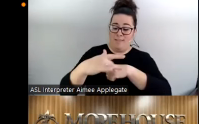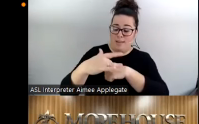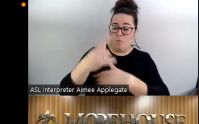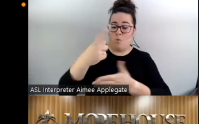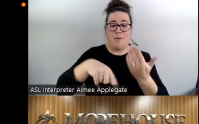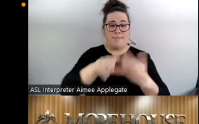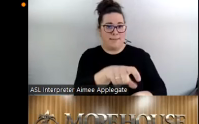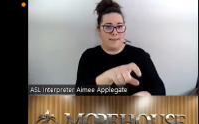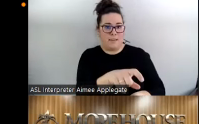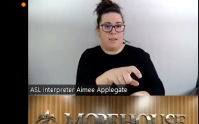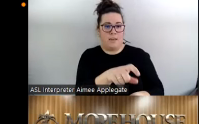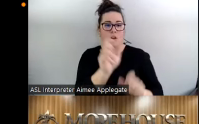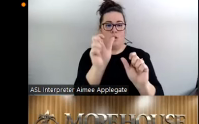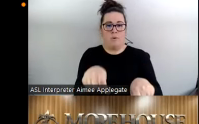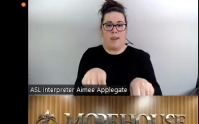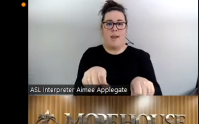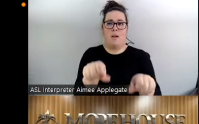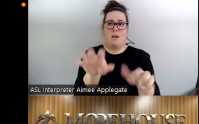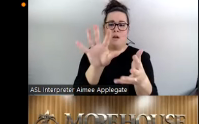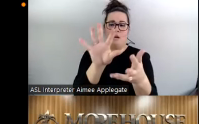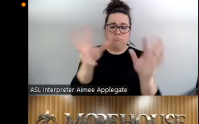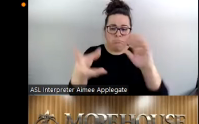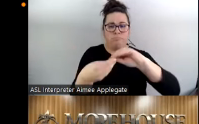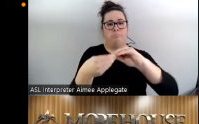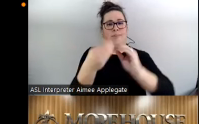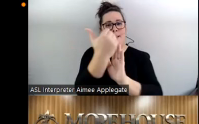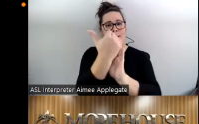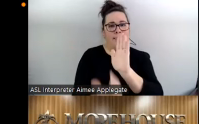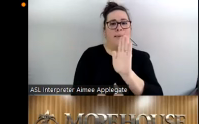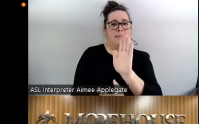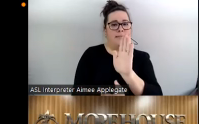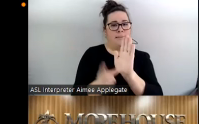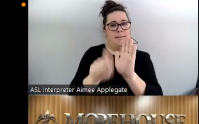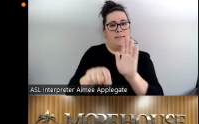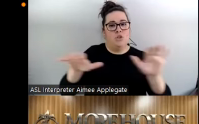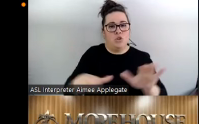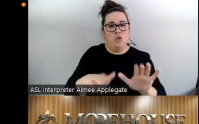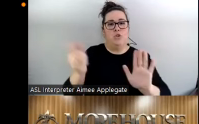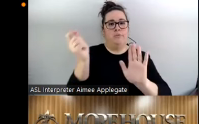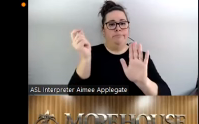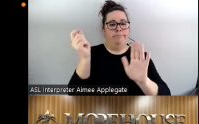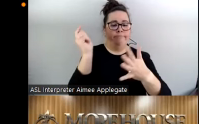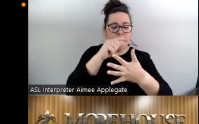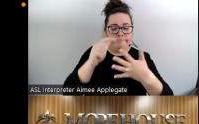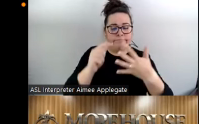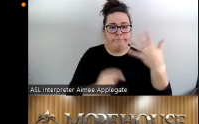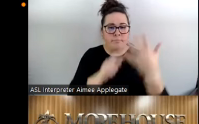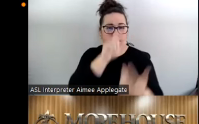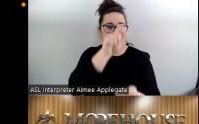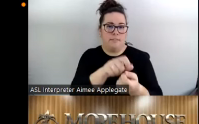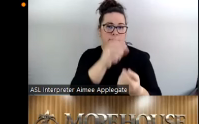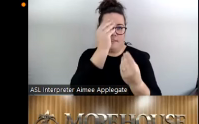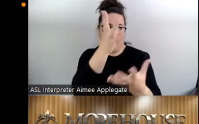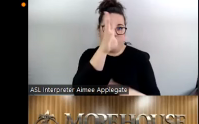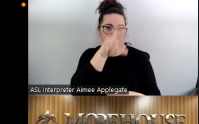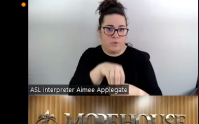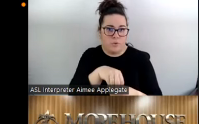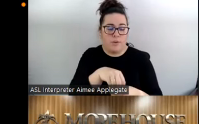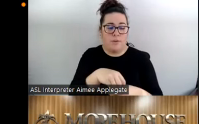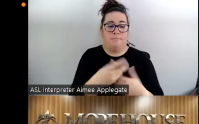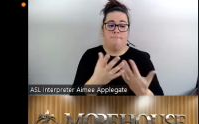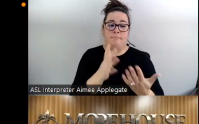of list of all of the things that they need to do in a particular order with all of the information that they would need, right? So you can click a button, you can call, you can